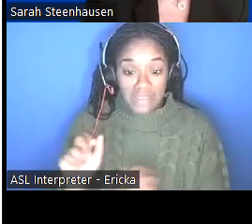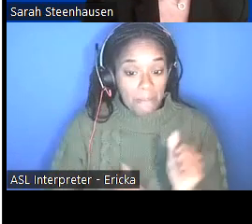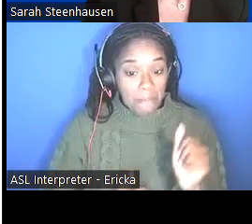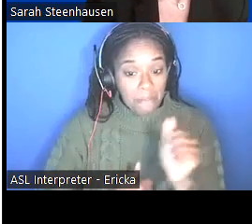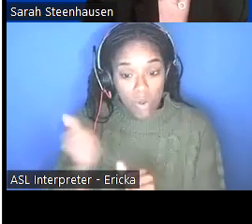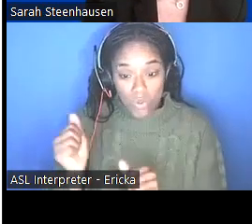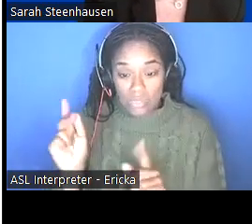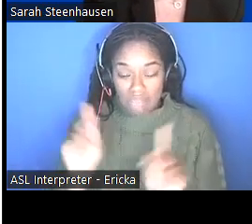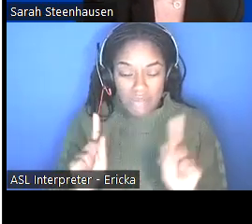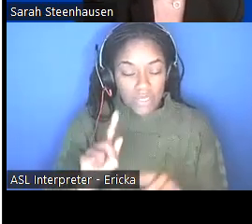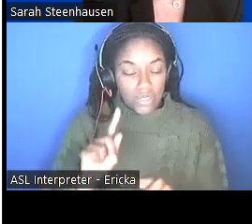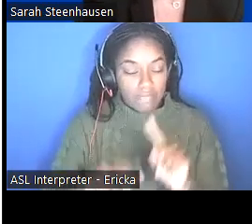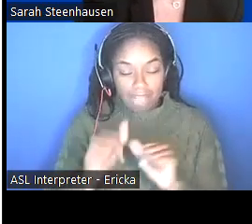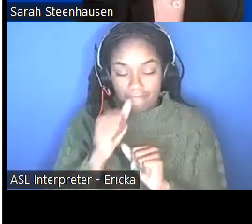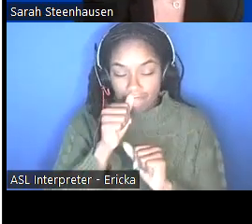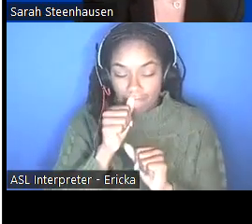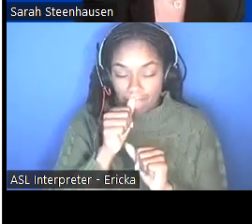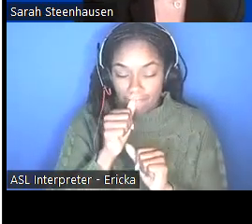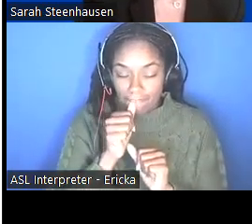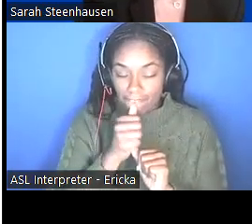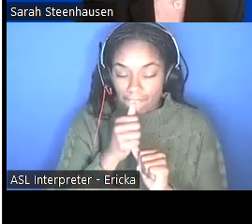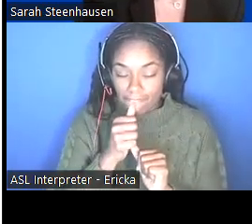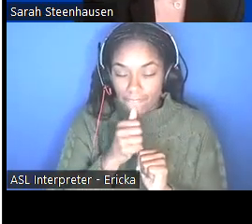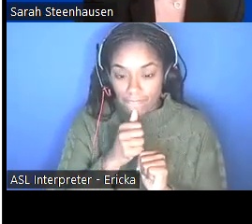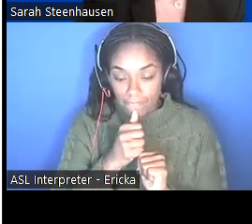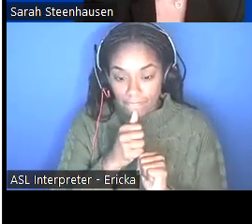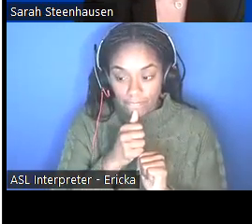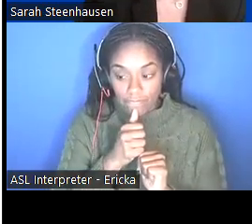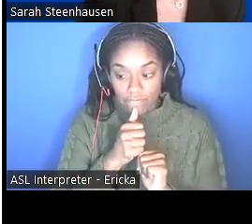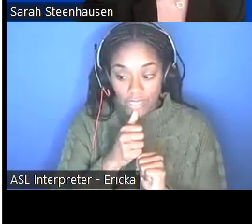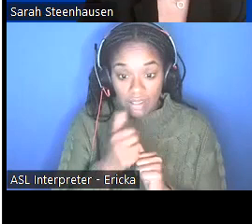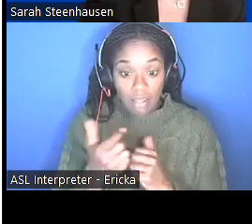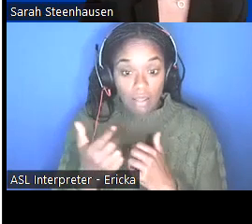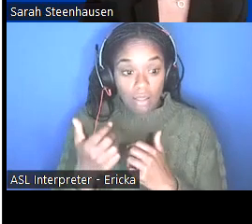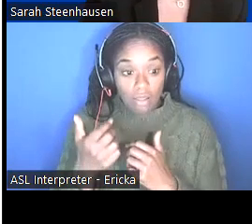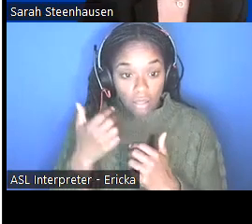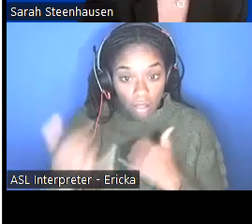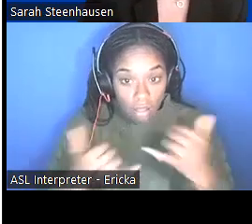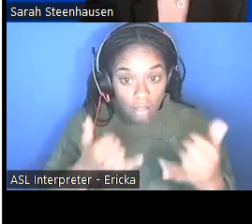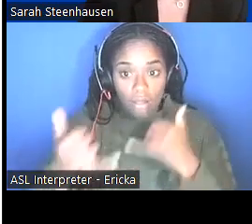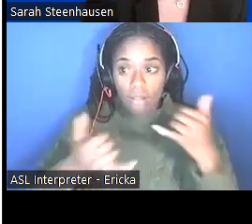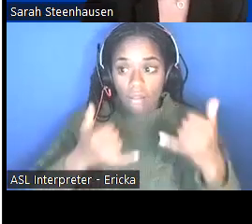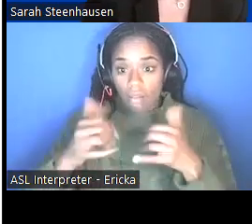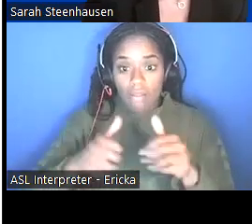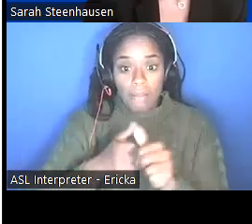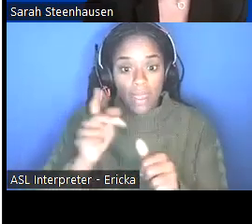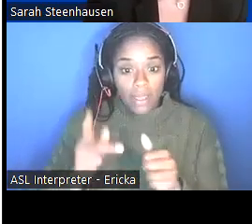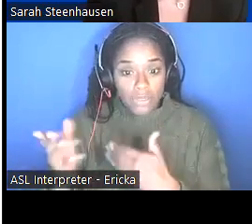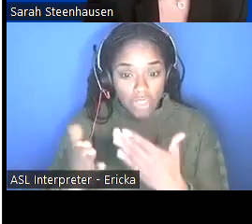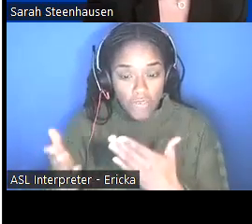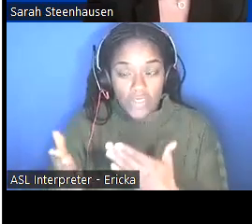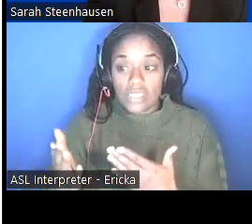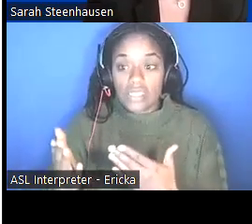not endure the amount of calls to these backup services providers or being